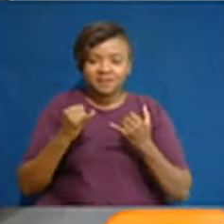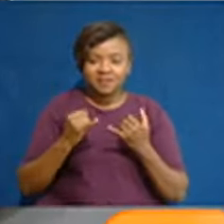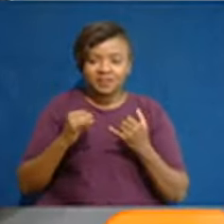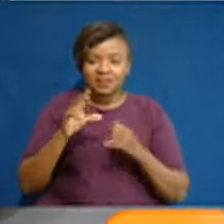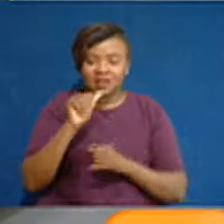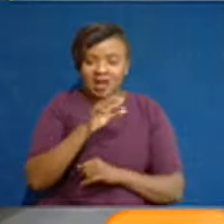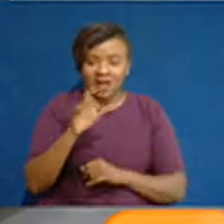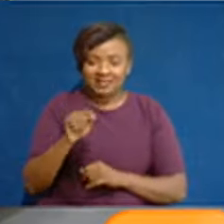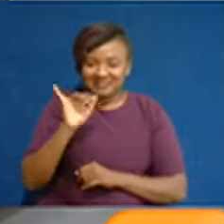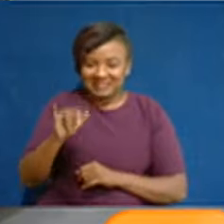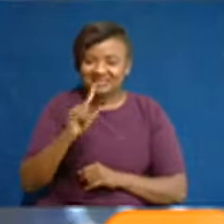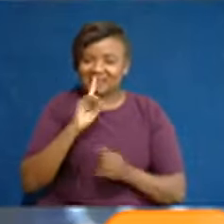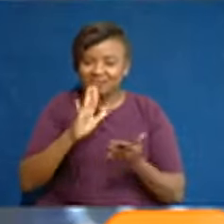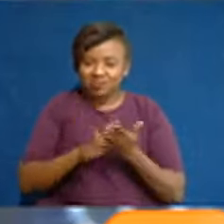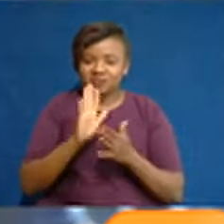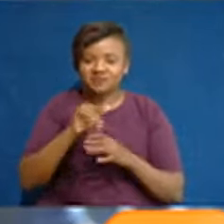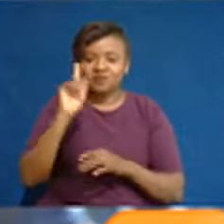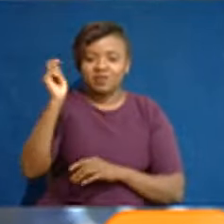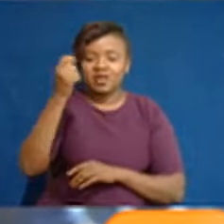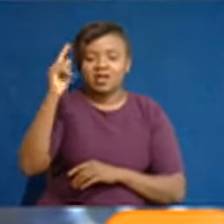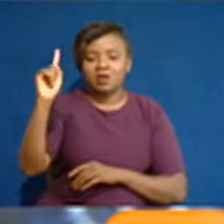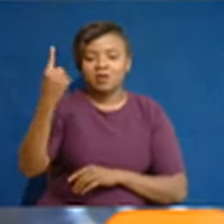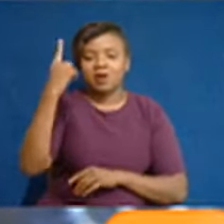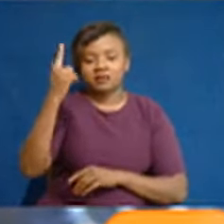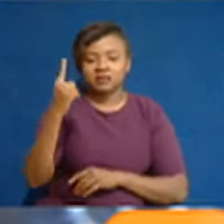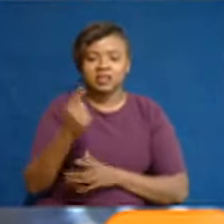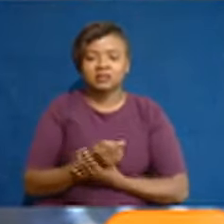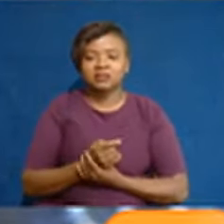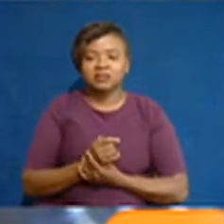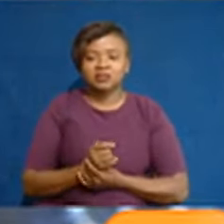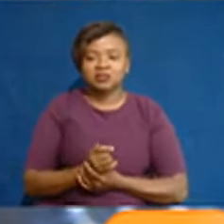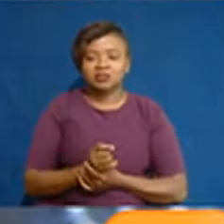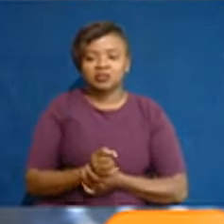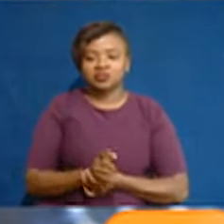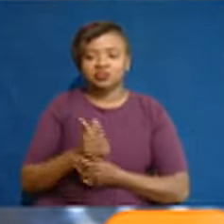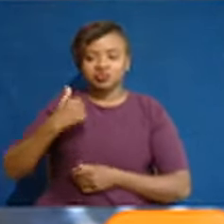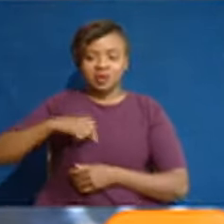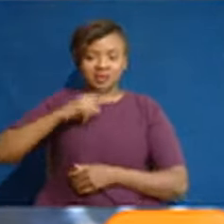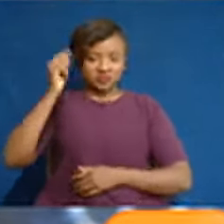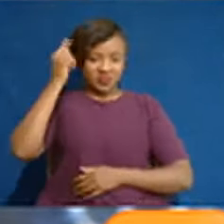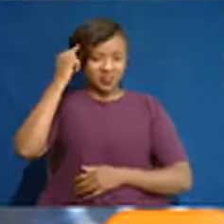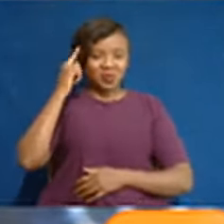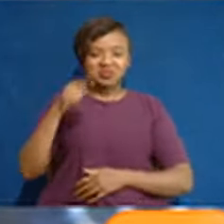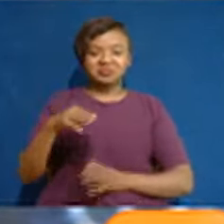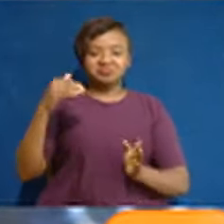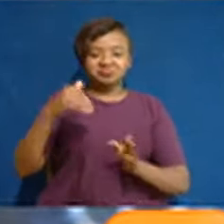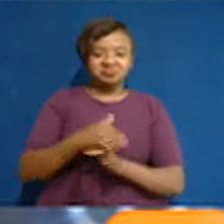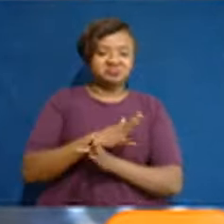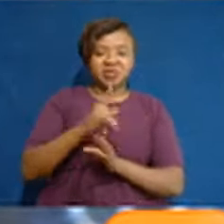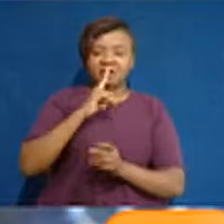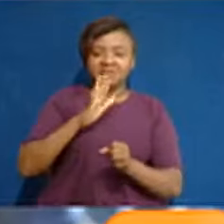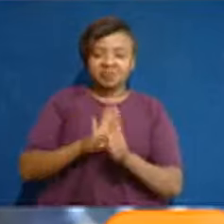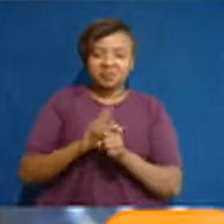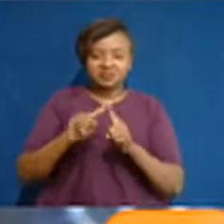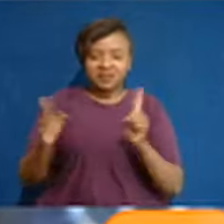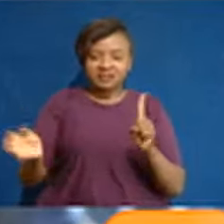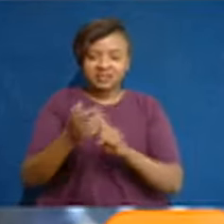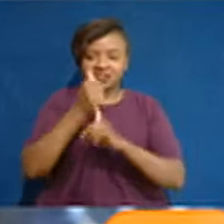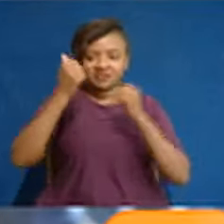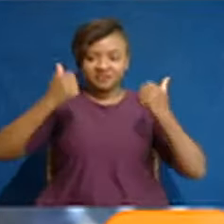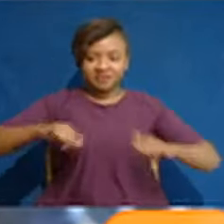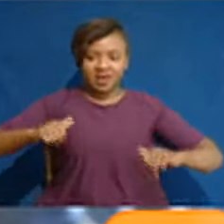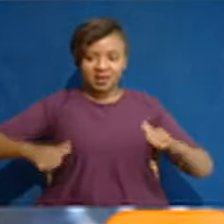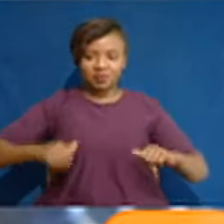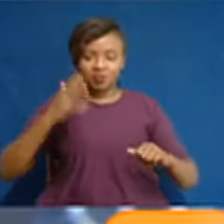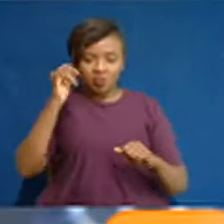Kenya Kwanza promise, right? And for some of us, we thought it was going to be another round of promises not delivered. And, it